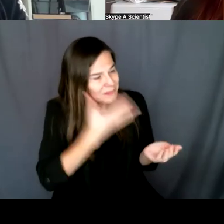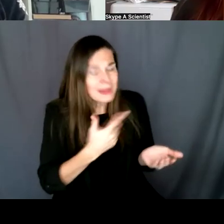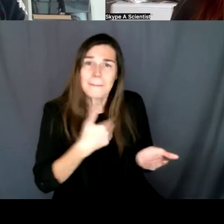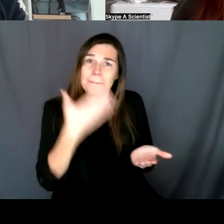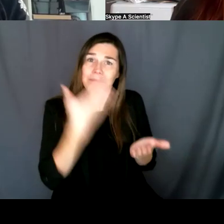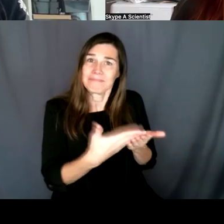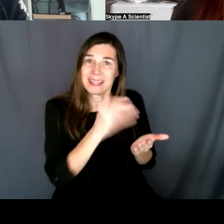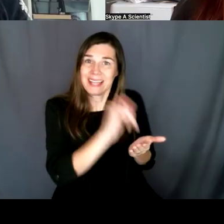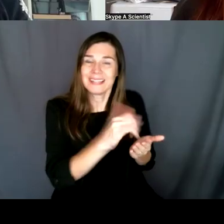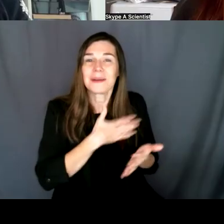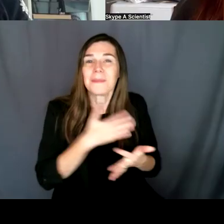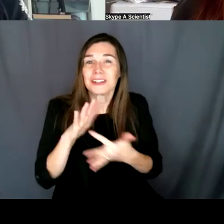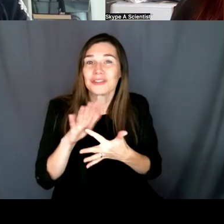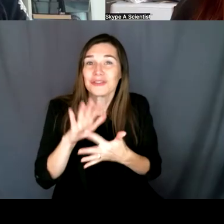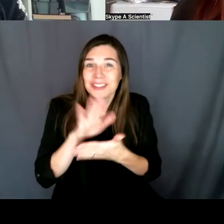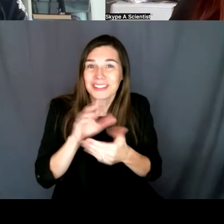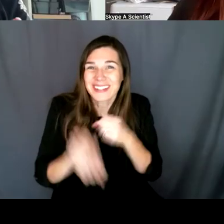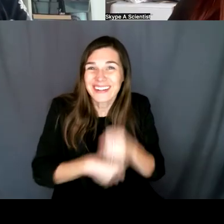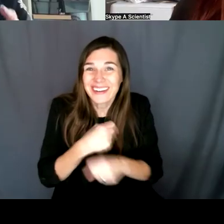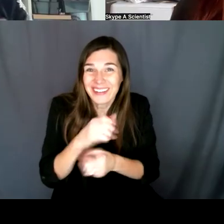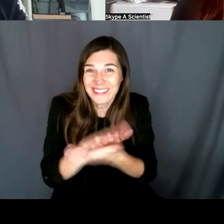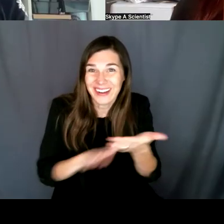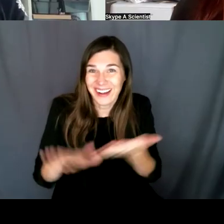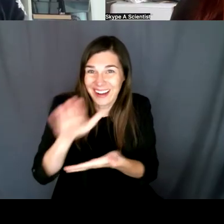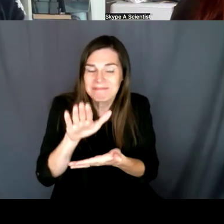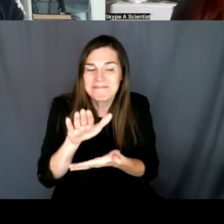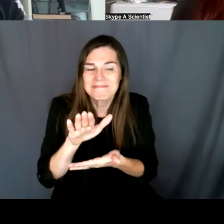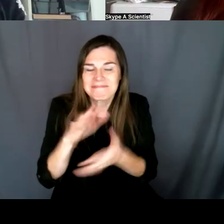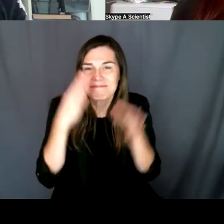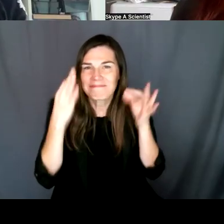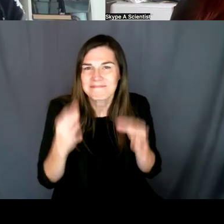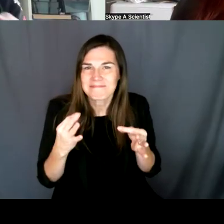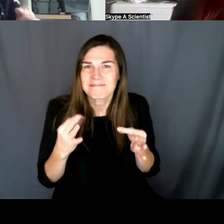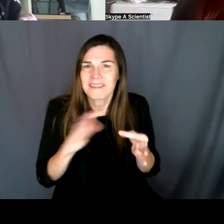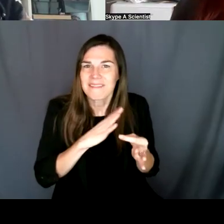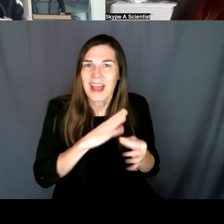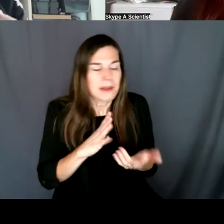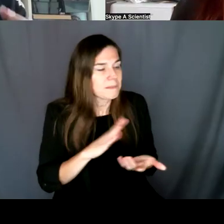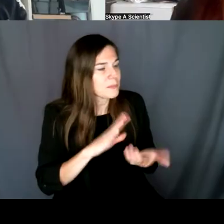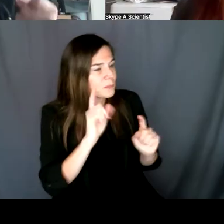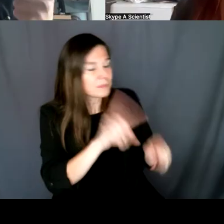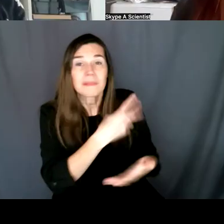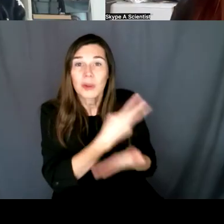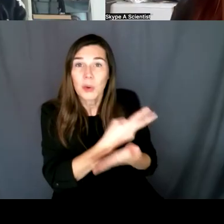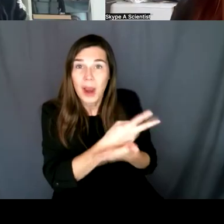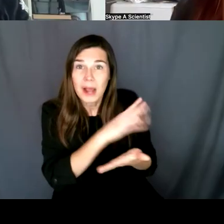So around my junior year of college is when I decided, okay, I'm going to go to graduate school. I'm going to be a physicist. I'm going to do physics research